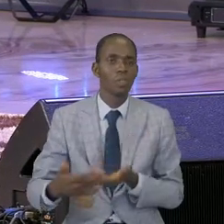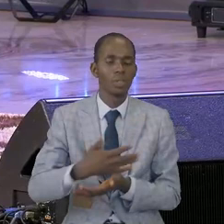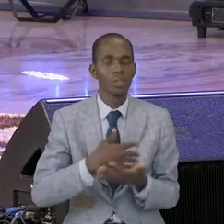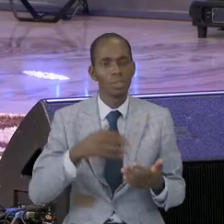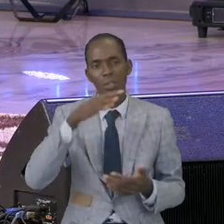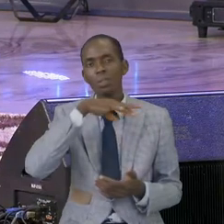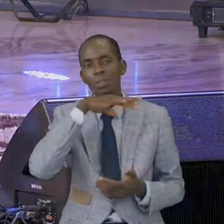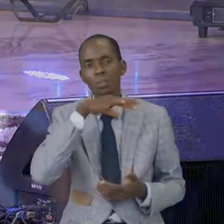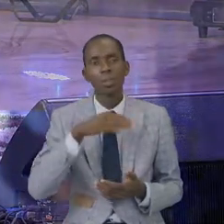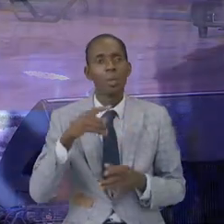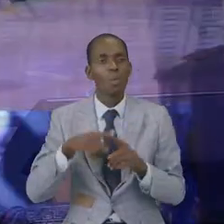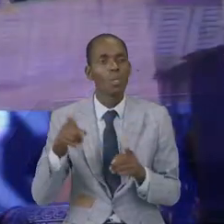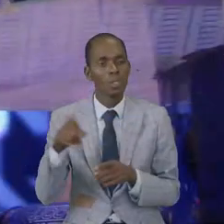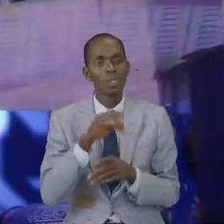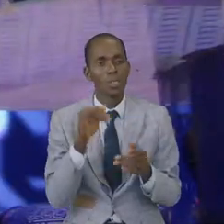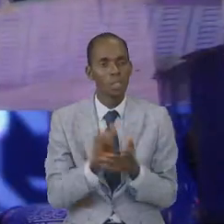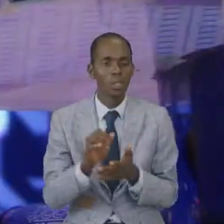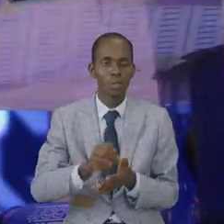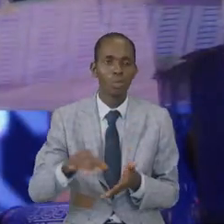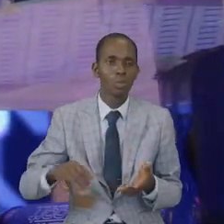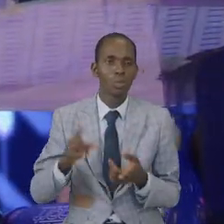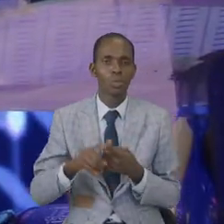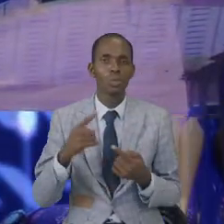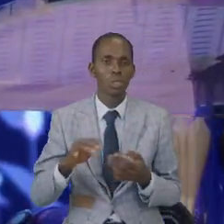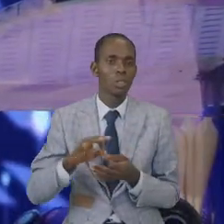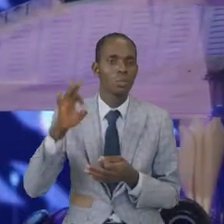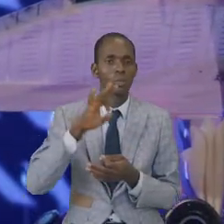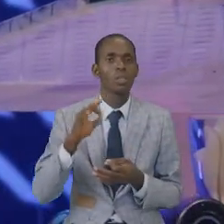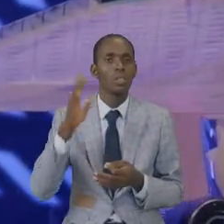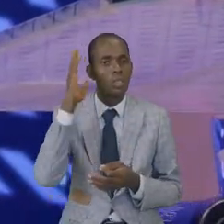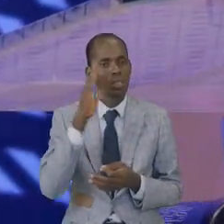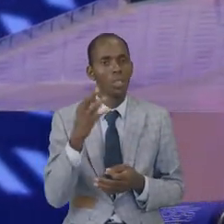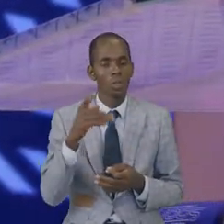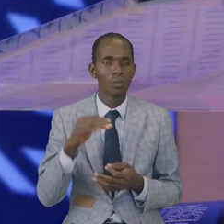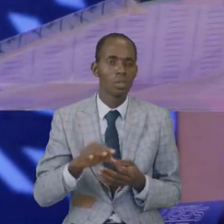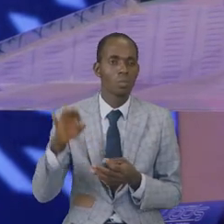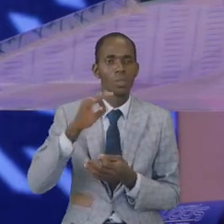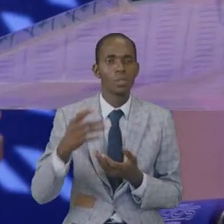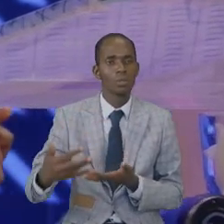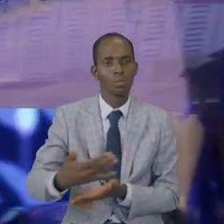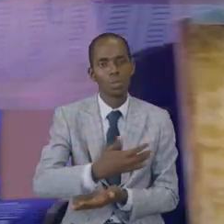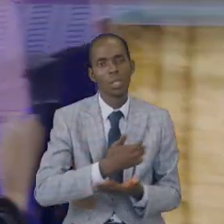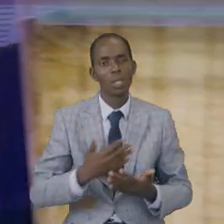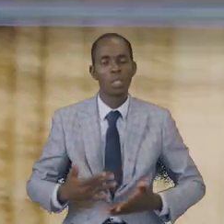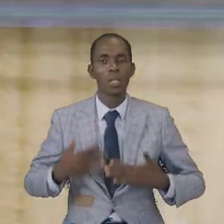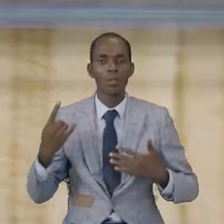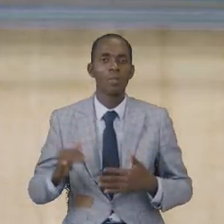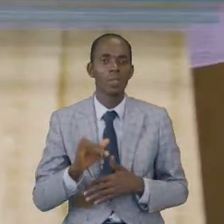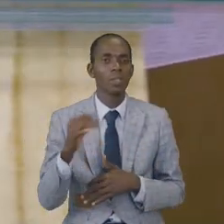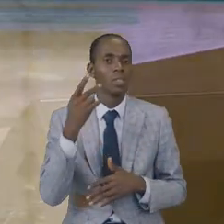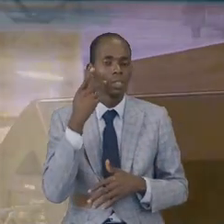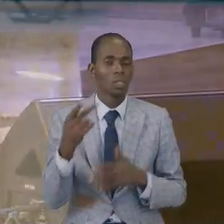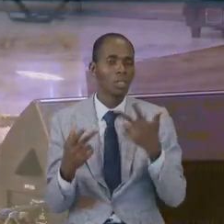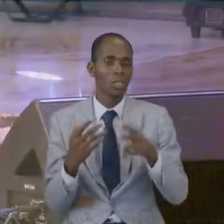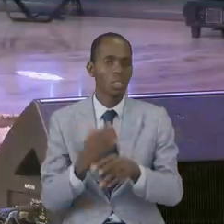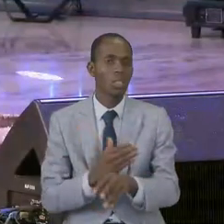the Spirit shall of the Spirit reap life everlasting. Three things we're looking at here. Number